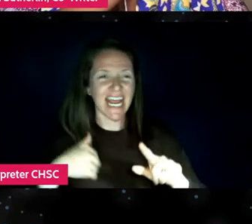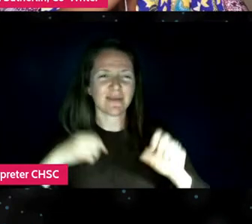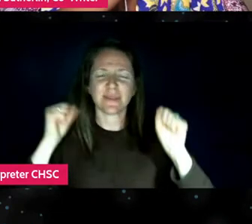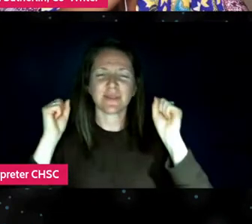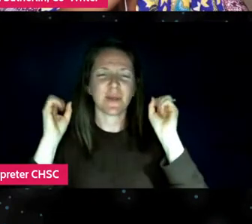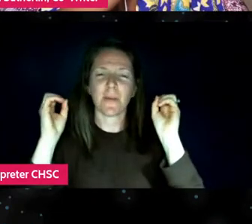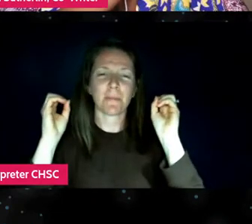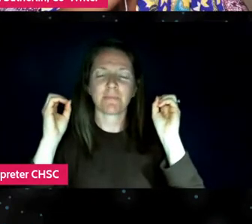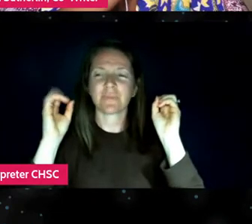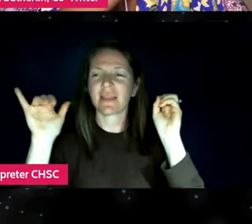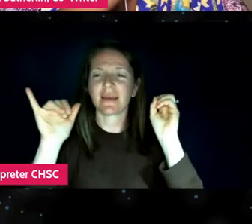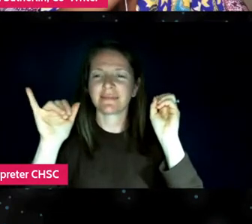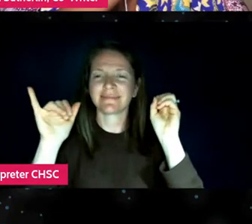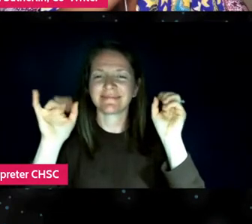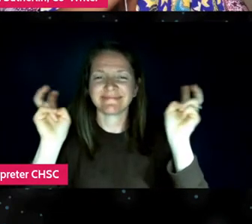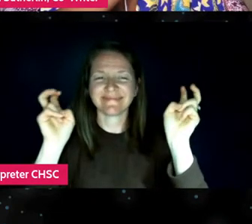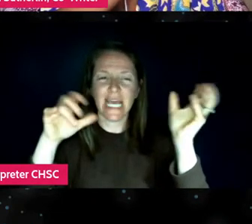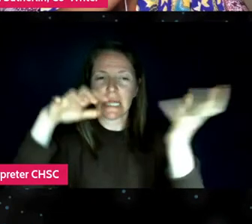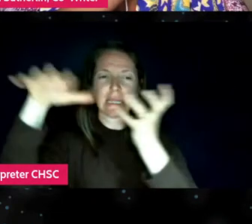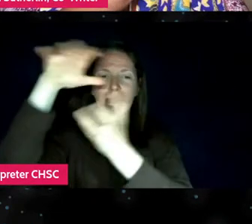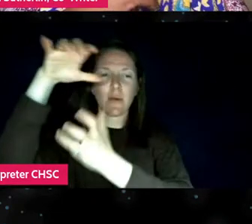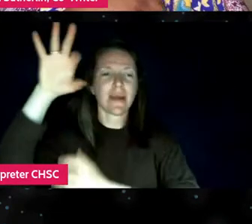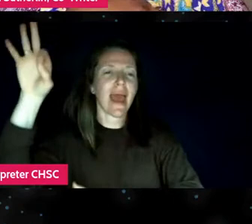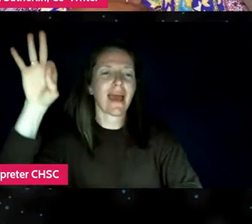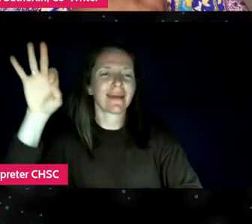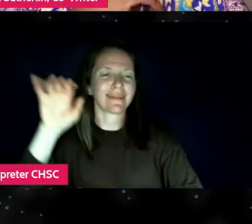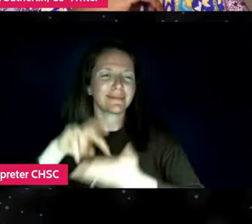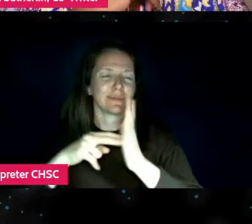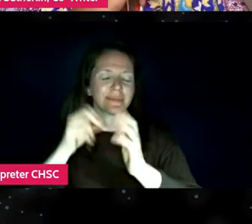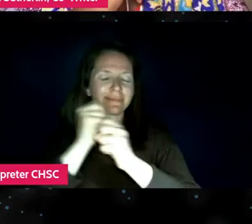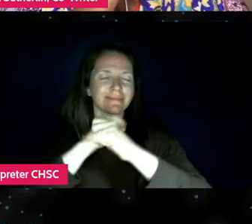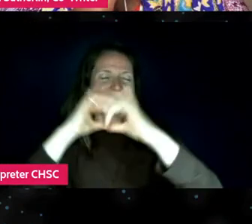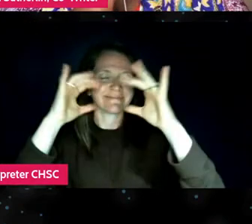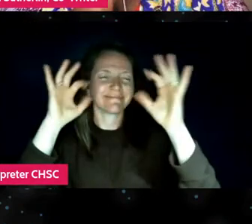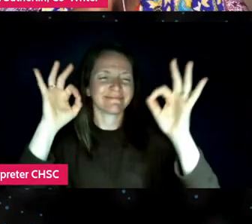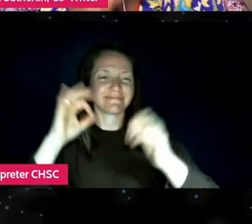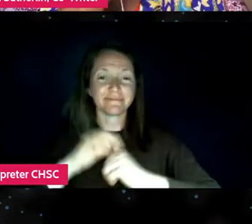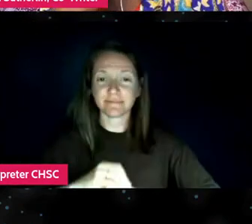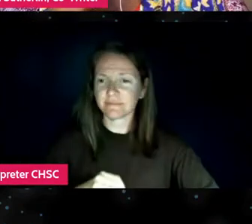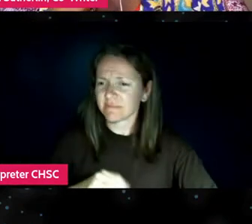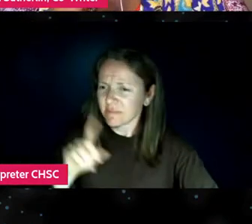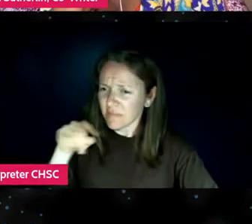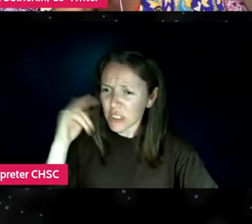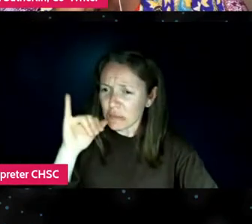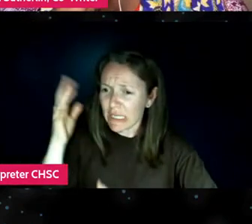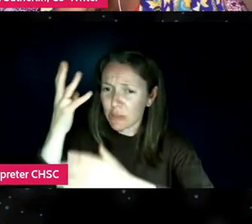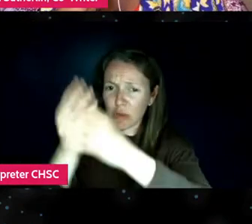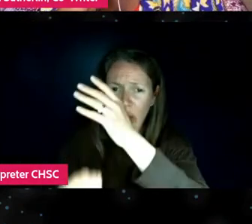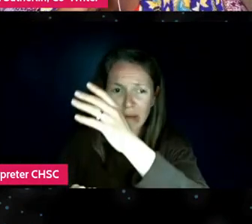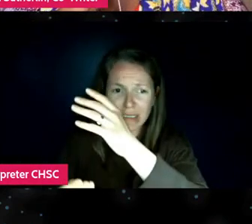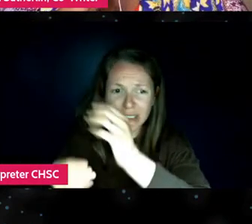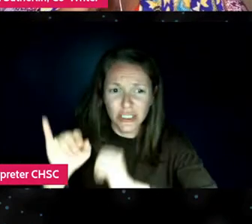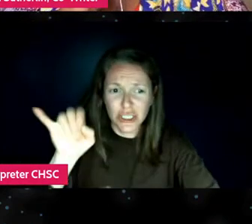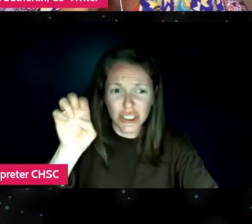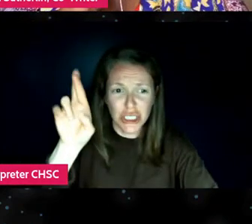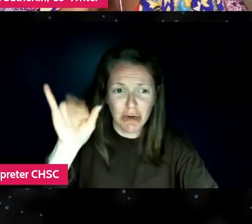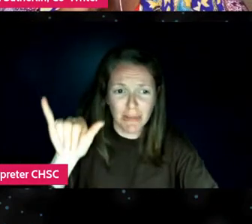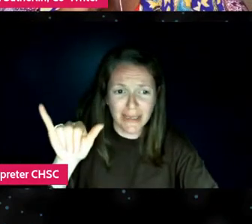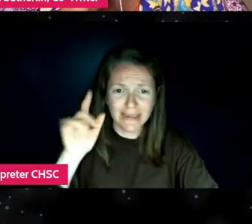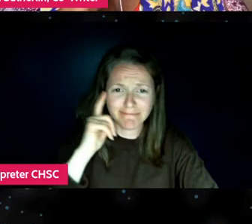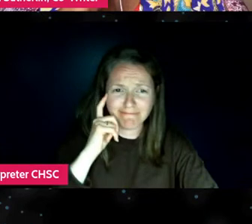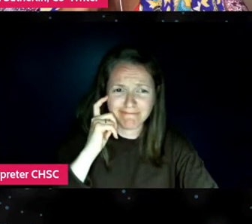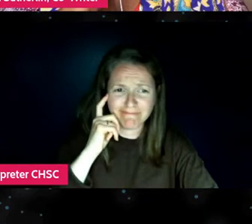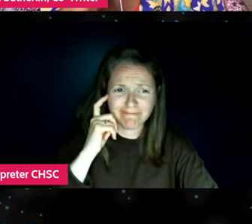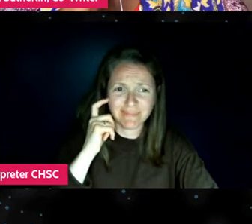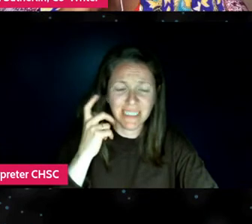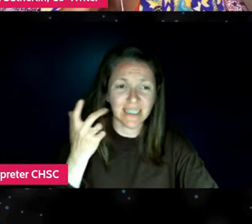I was on cloud nine the whole time. Yeah. And it looks like we've lost Jeremy, but I